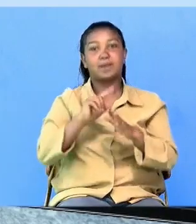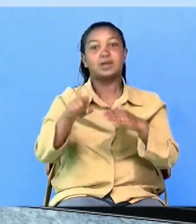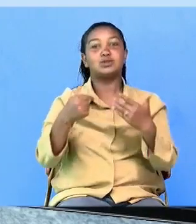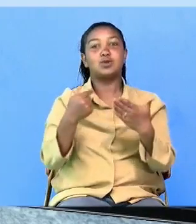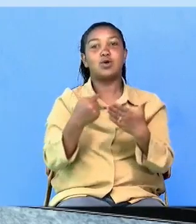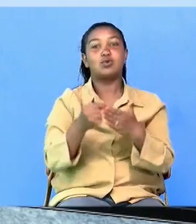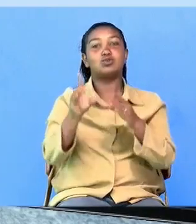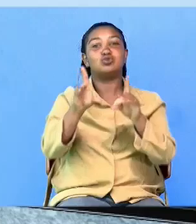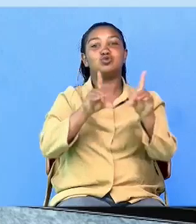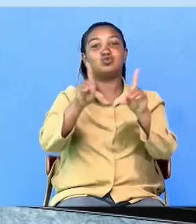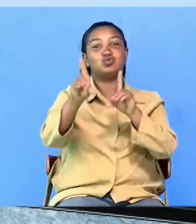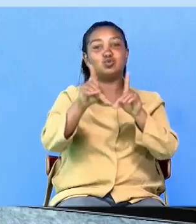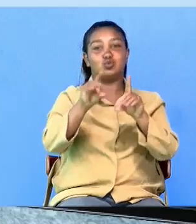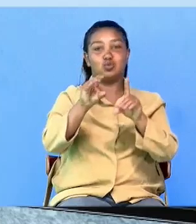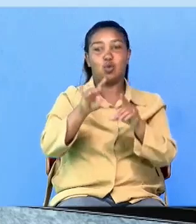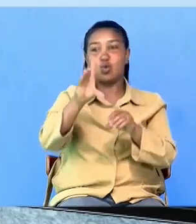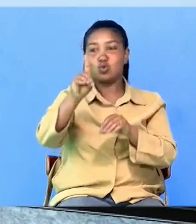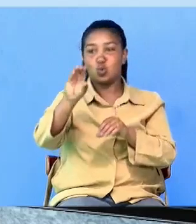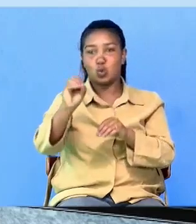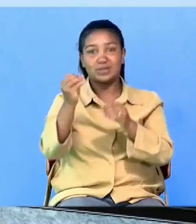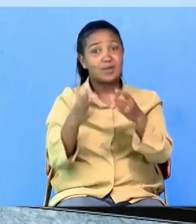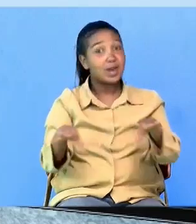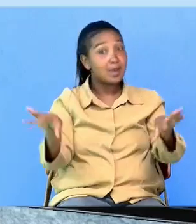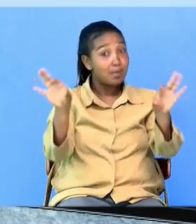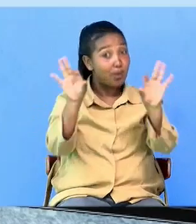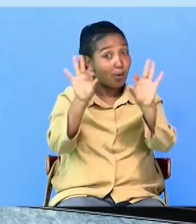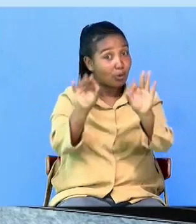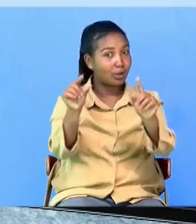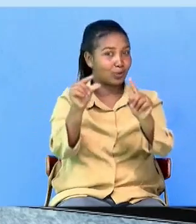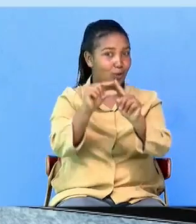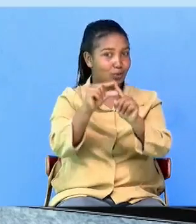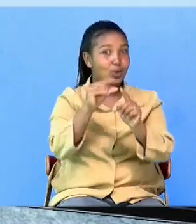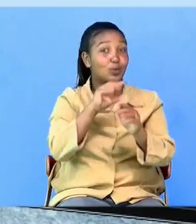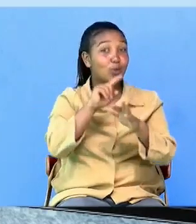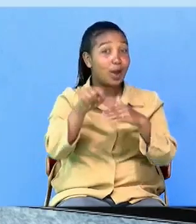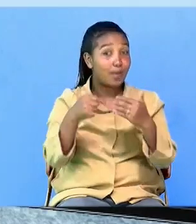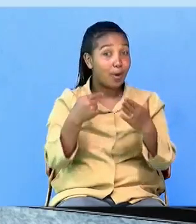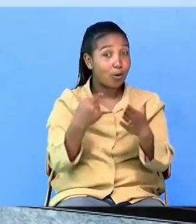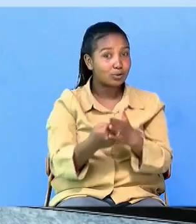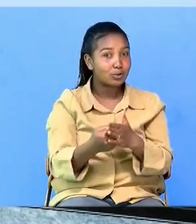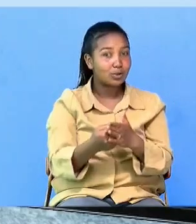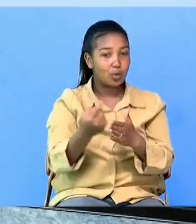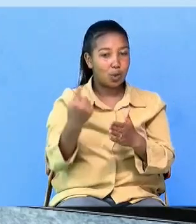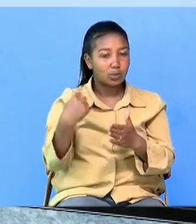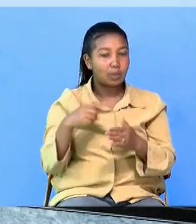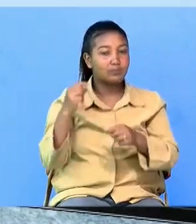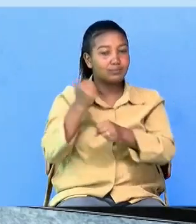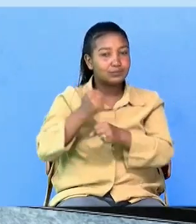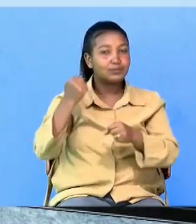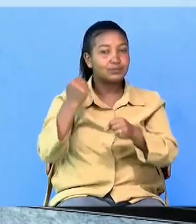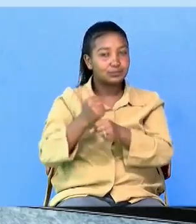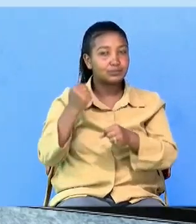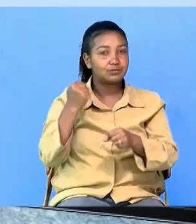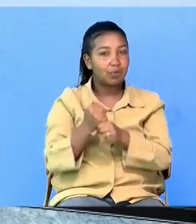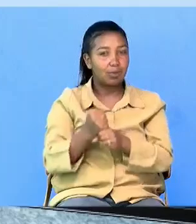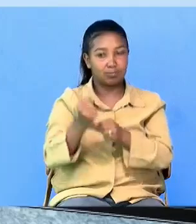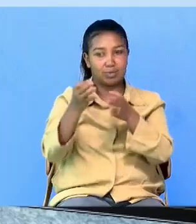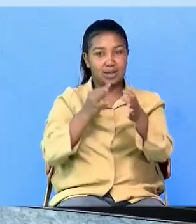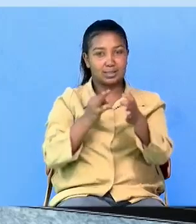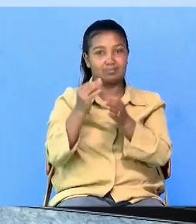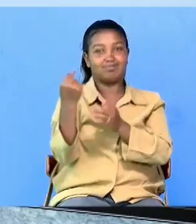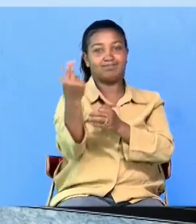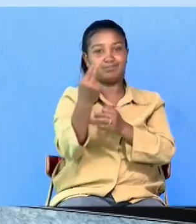So, do is a very important word which helps us to talk about what we are going on in our activity